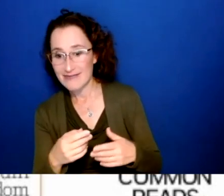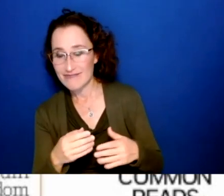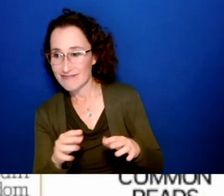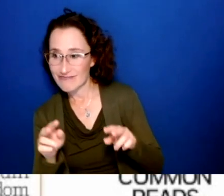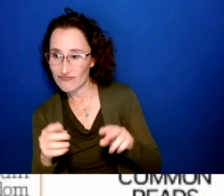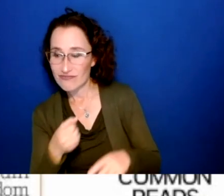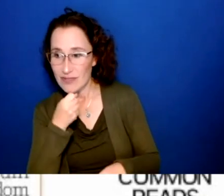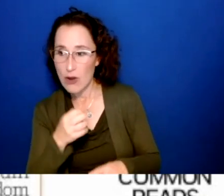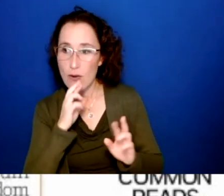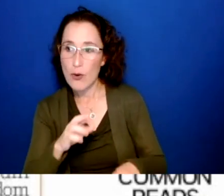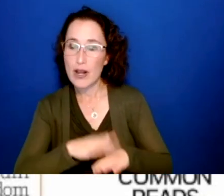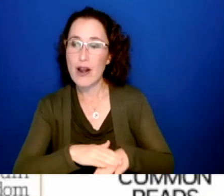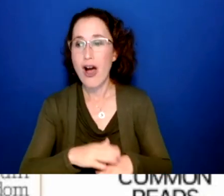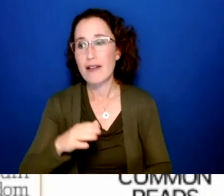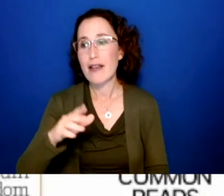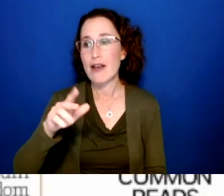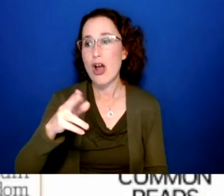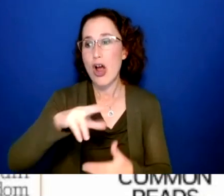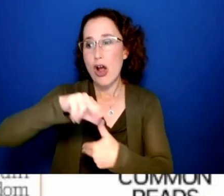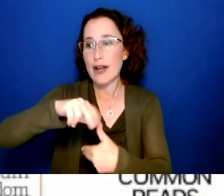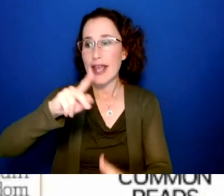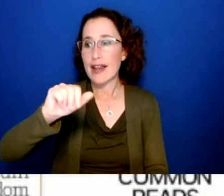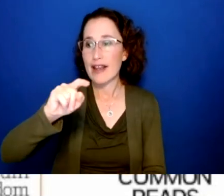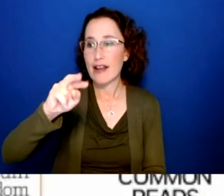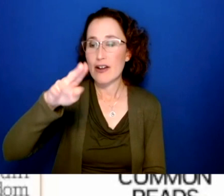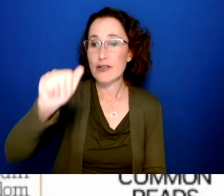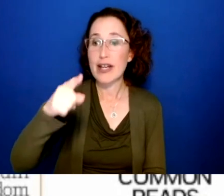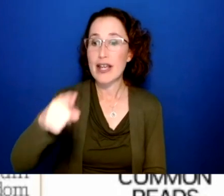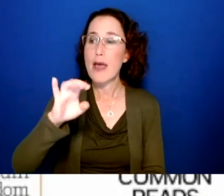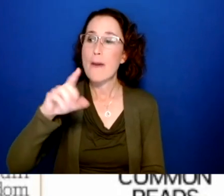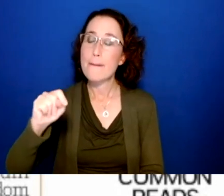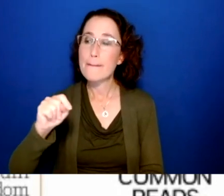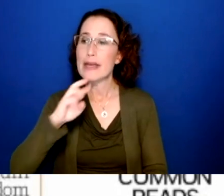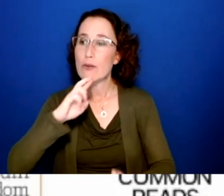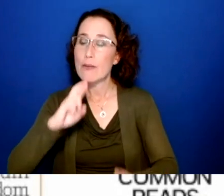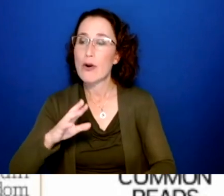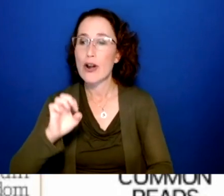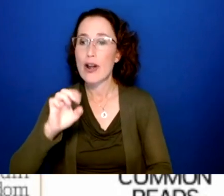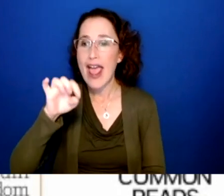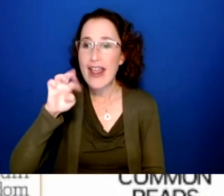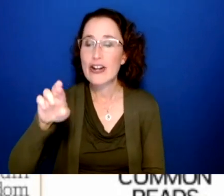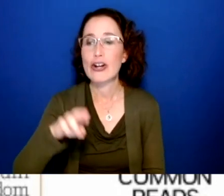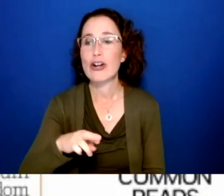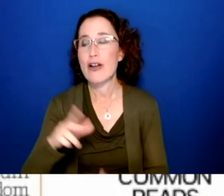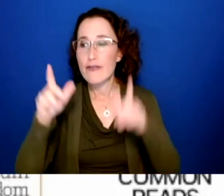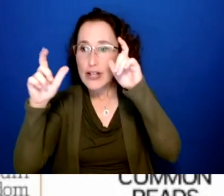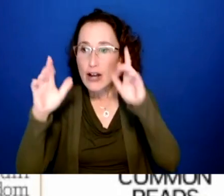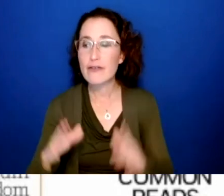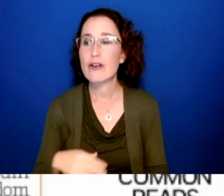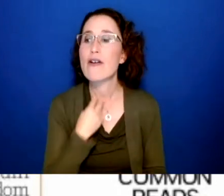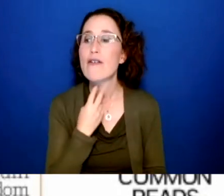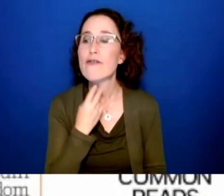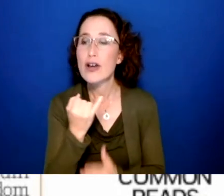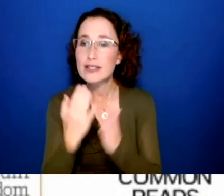in the Pine Belt region of the Deep South. He has been a beat reporter, editor, photographer, voiceover artist, television host,